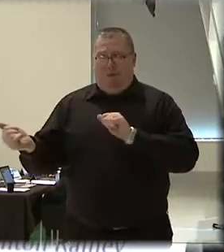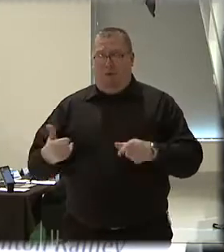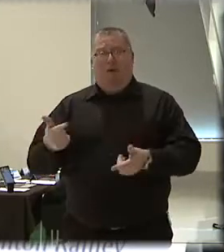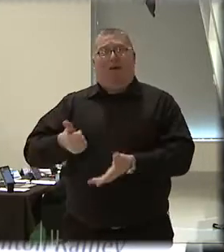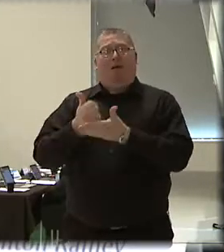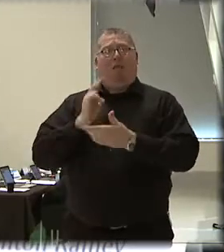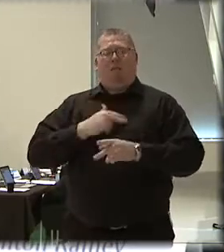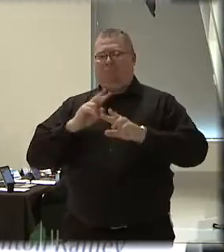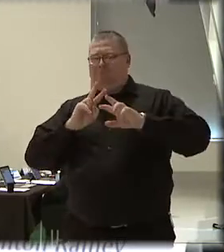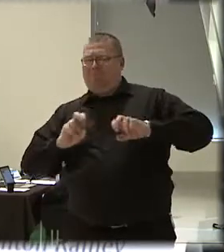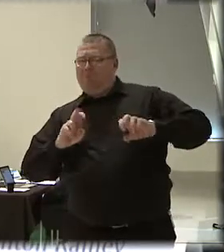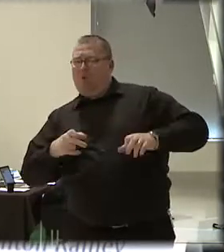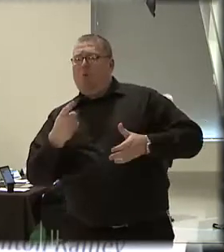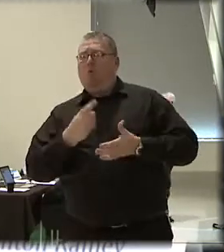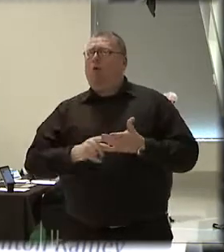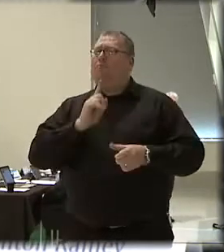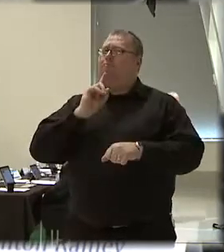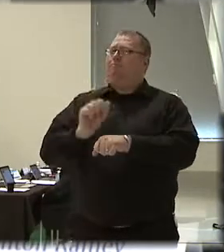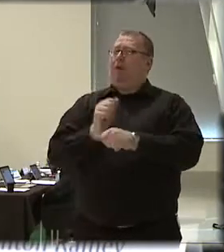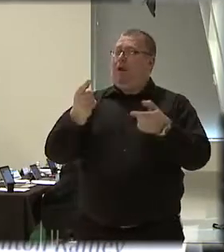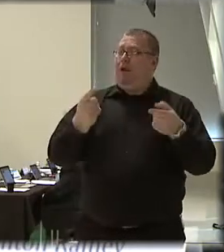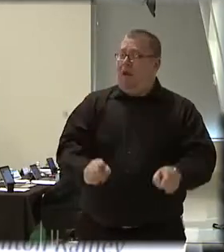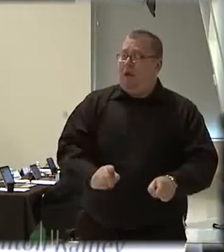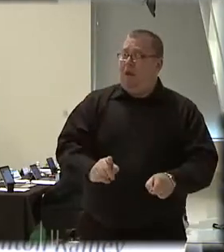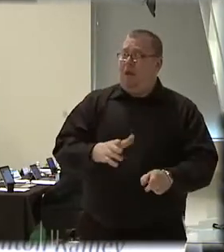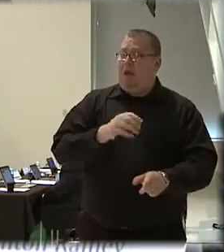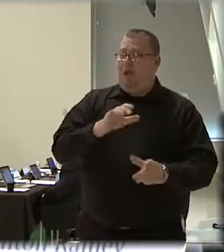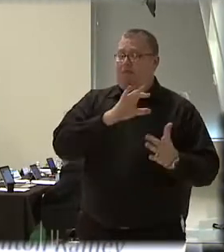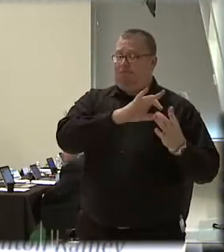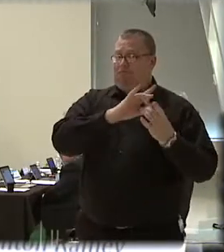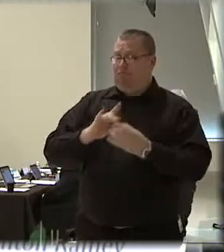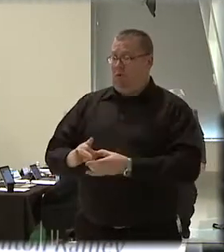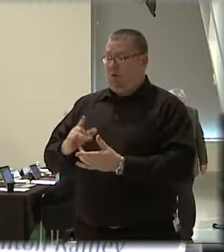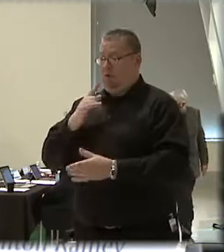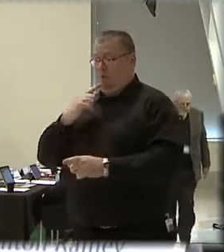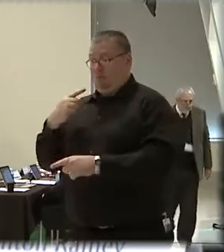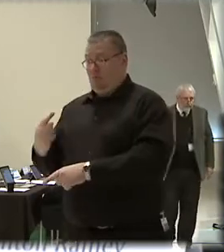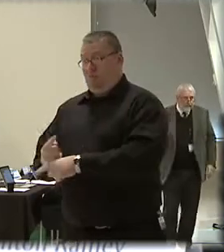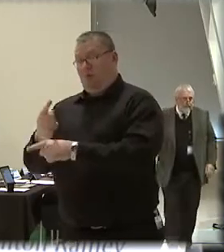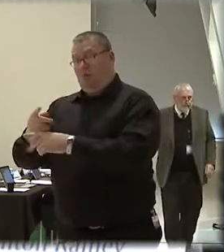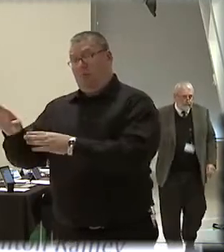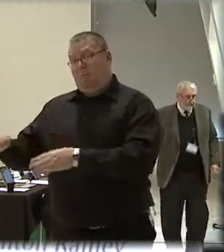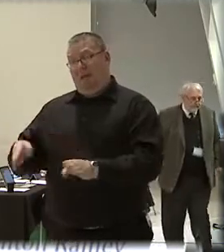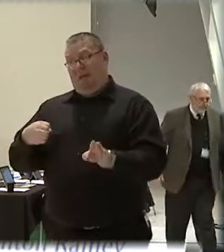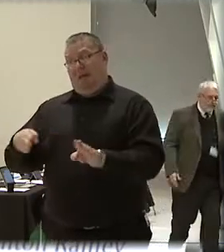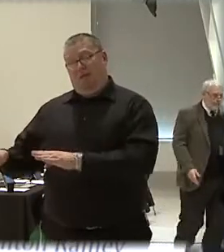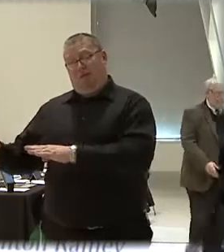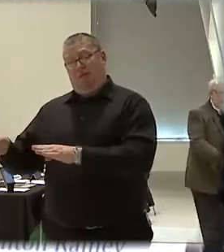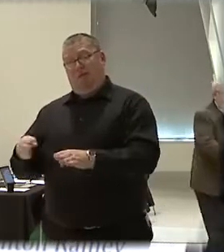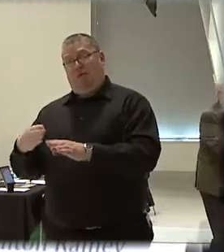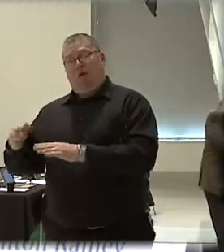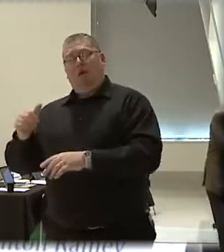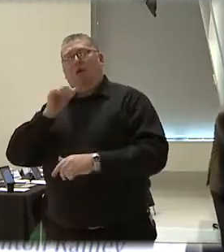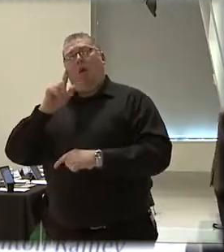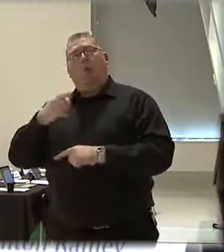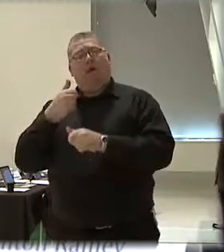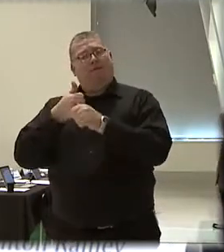the facts of what took place and whether or not the actions were appropriate, not only under the